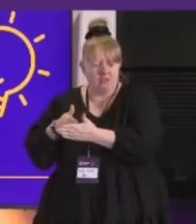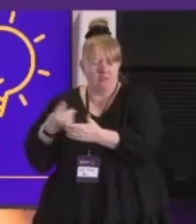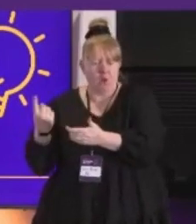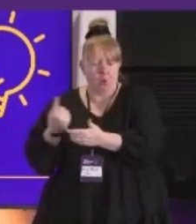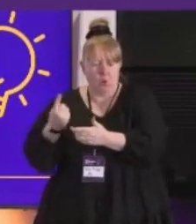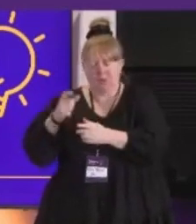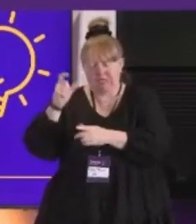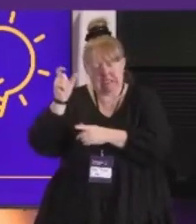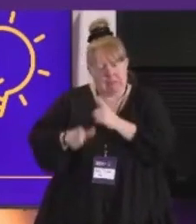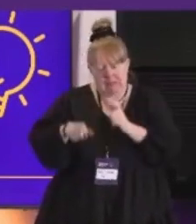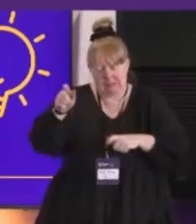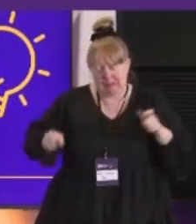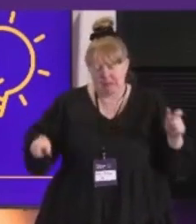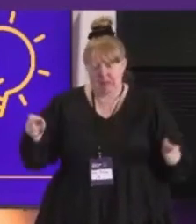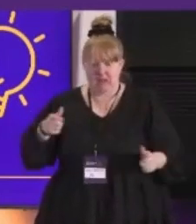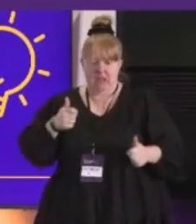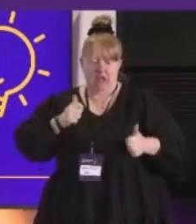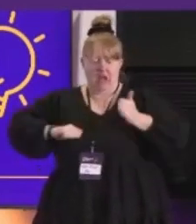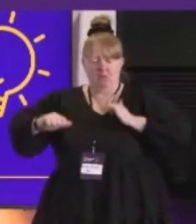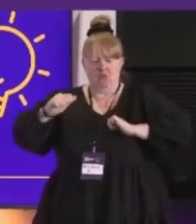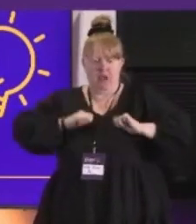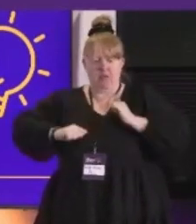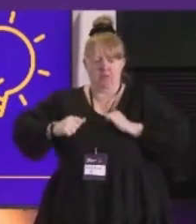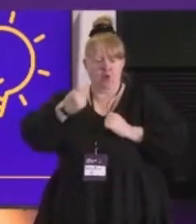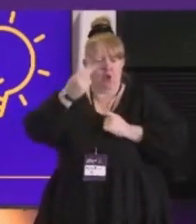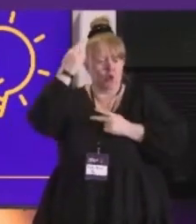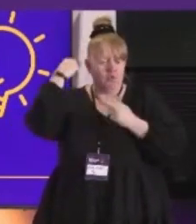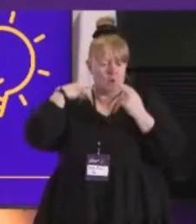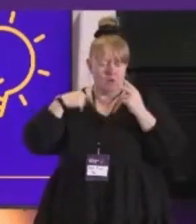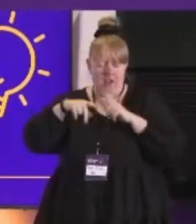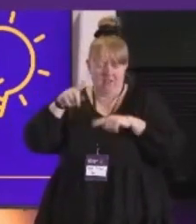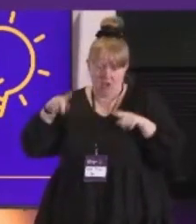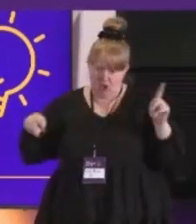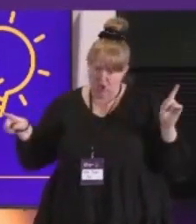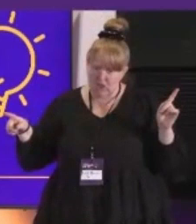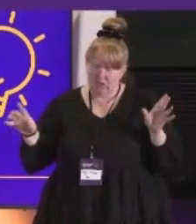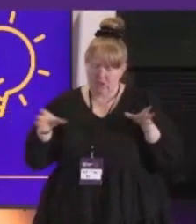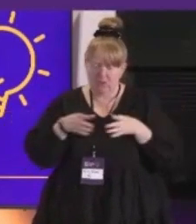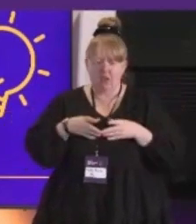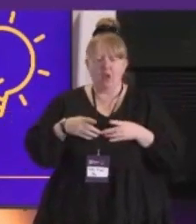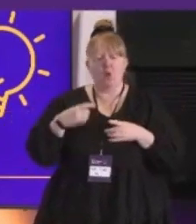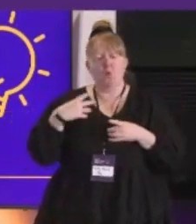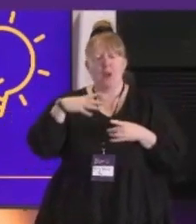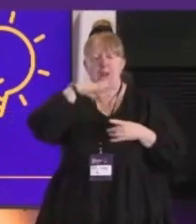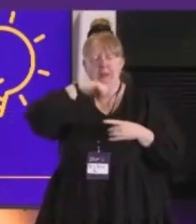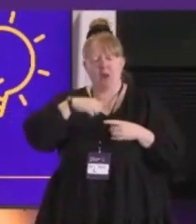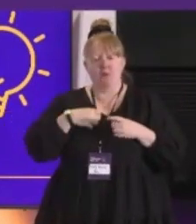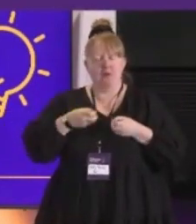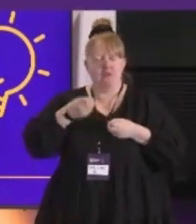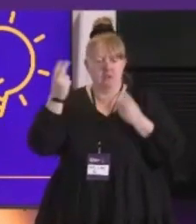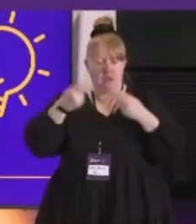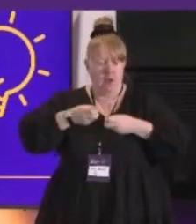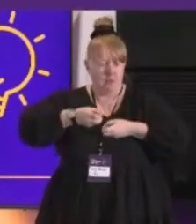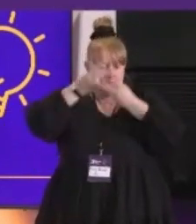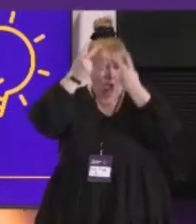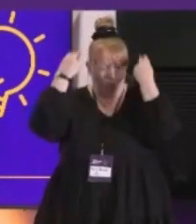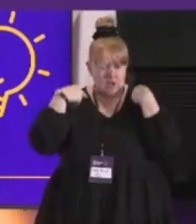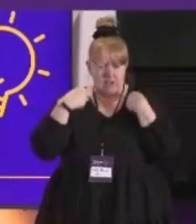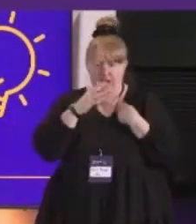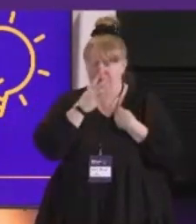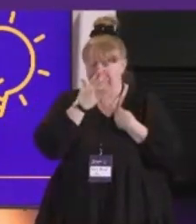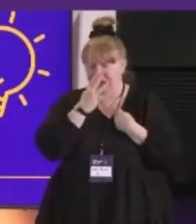I myself am a very proud member of the neurodivergent community, and I am a white male with dark blonde hair, and I'm